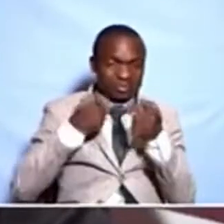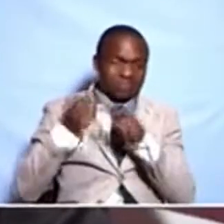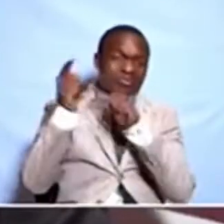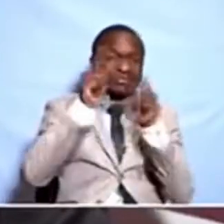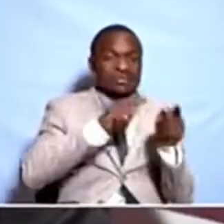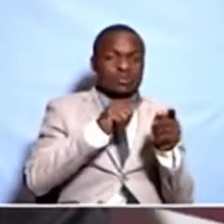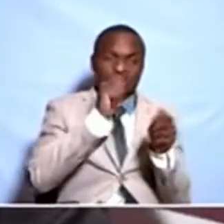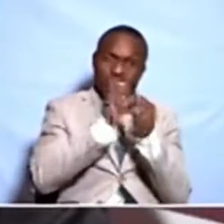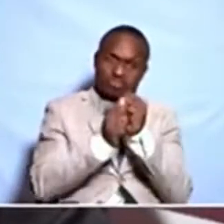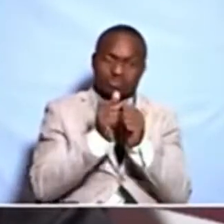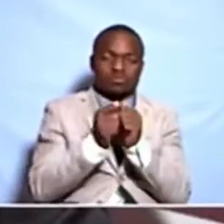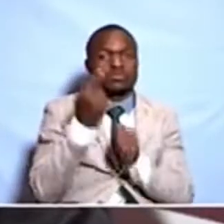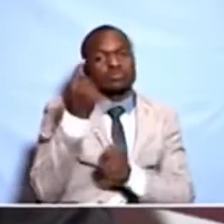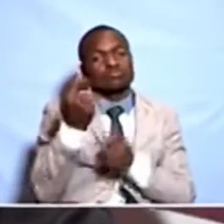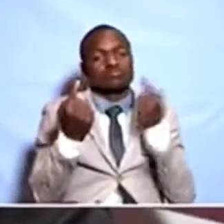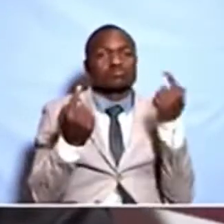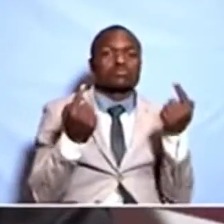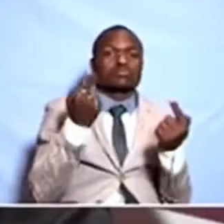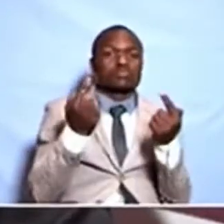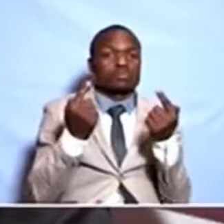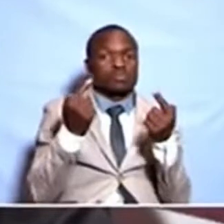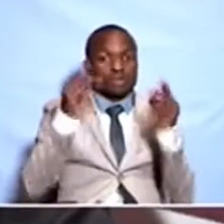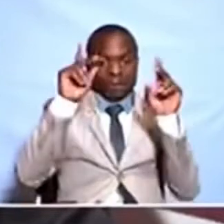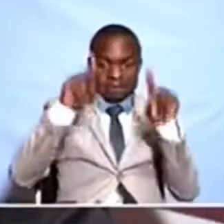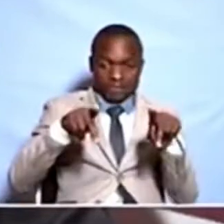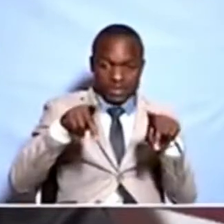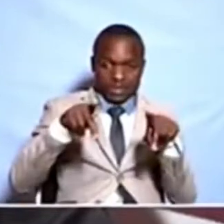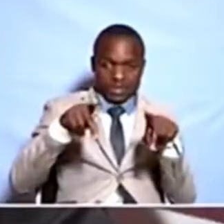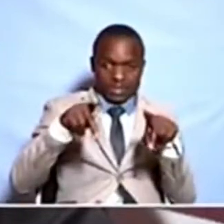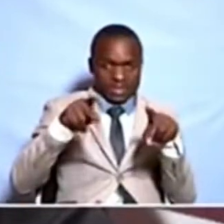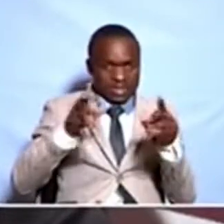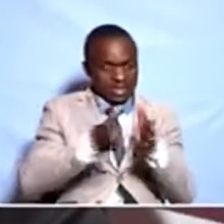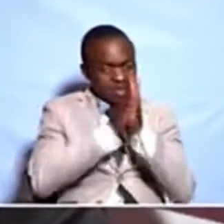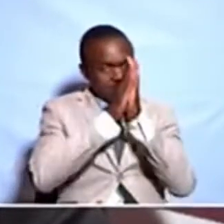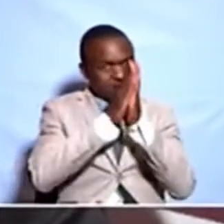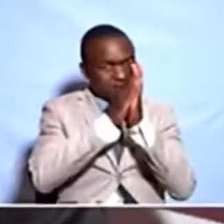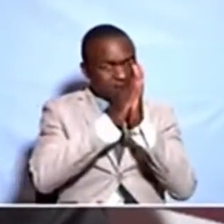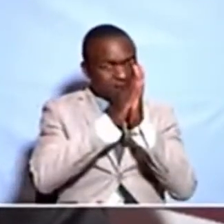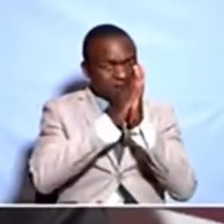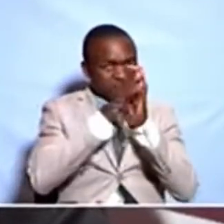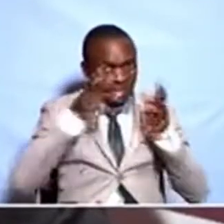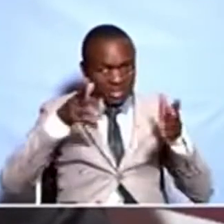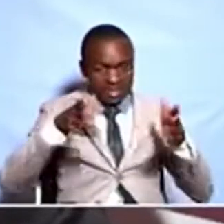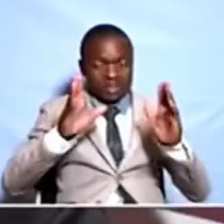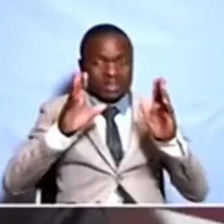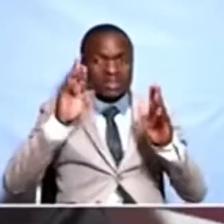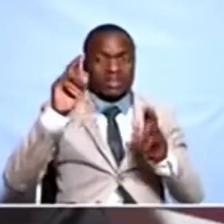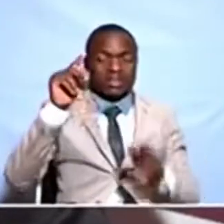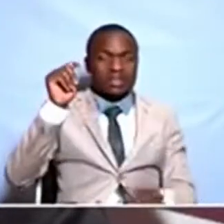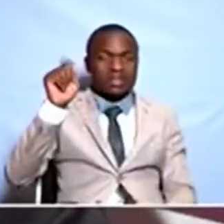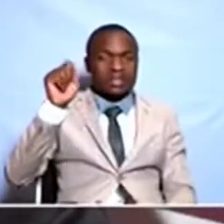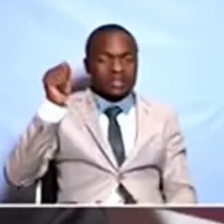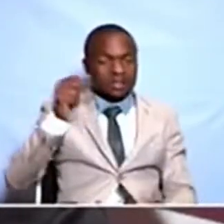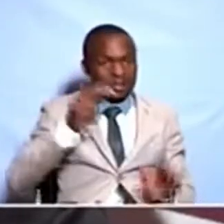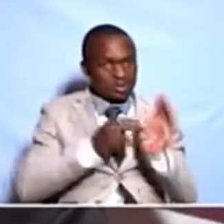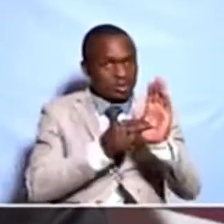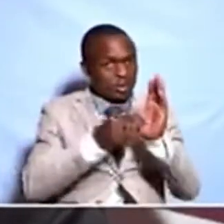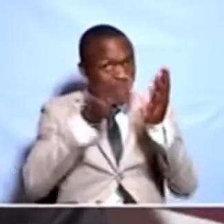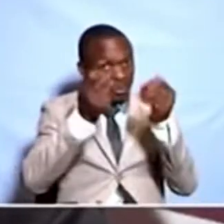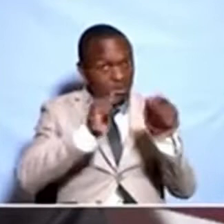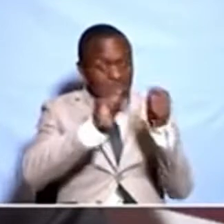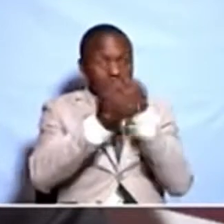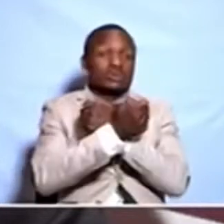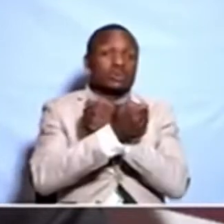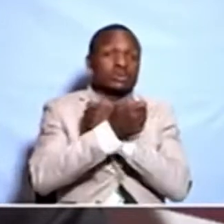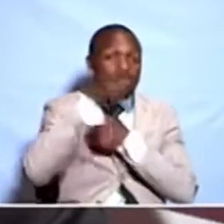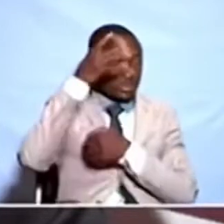in reverse? Why can't a client first maybe seek authority from RATSA to indicate that I need to change the color of my